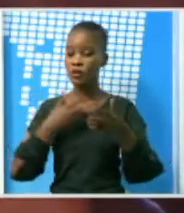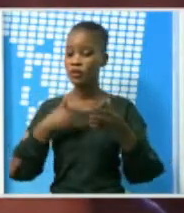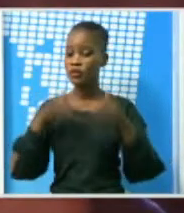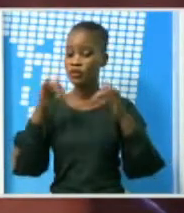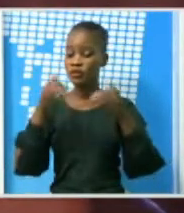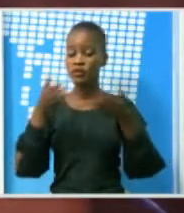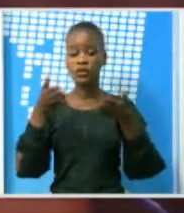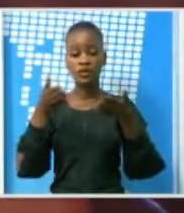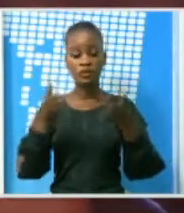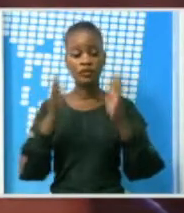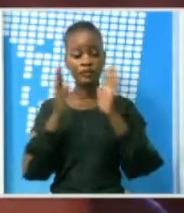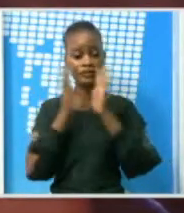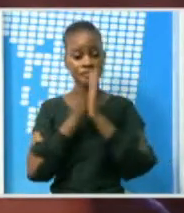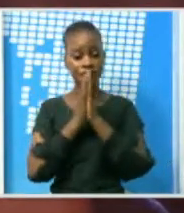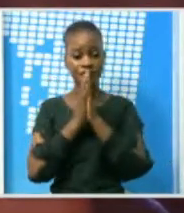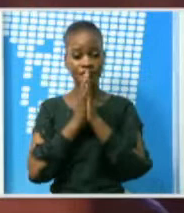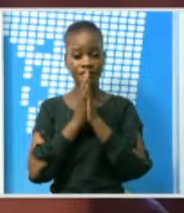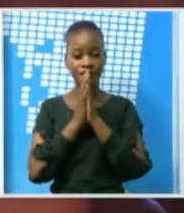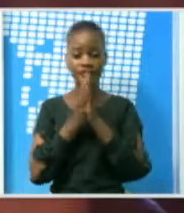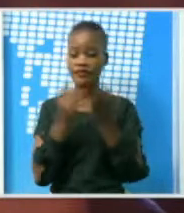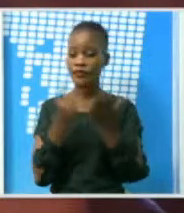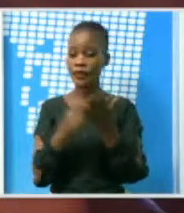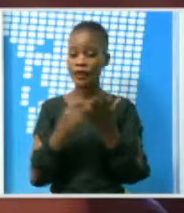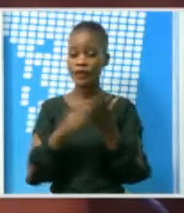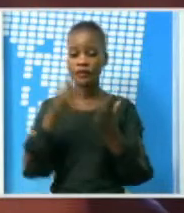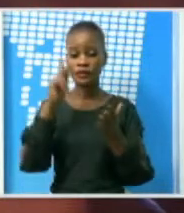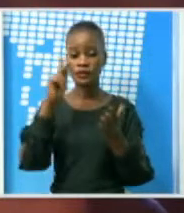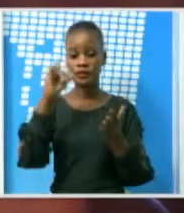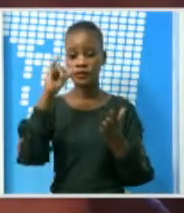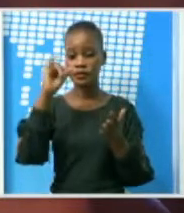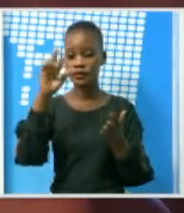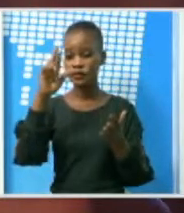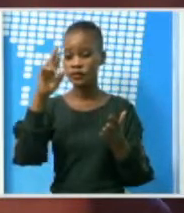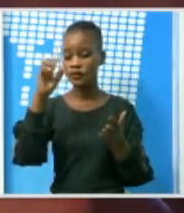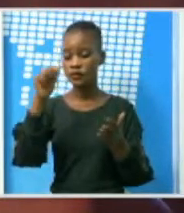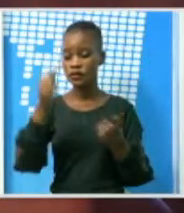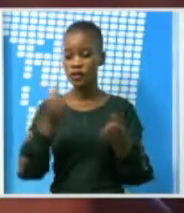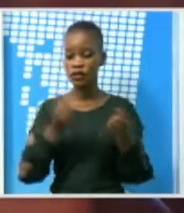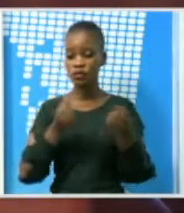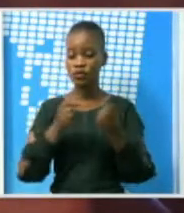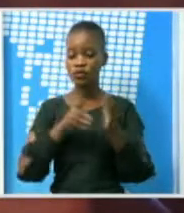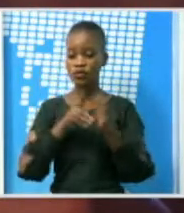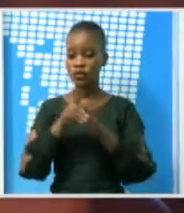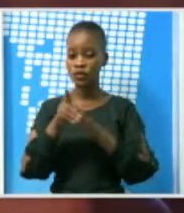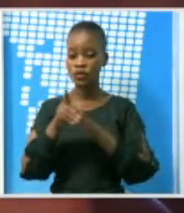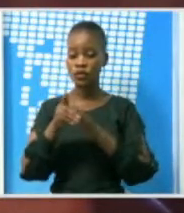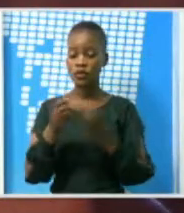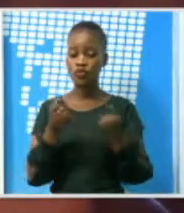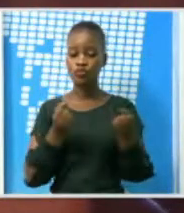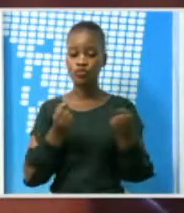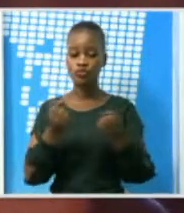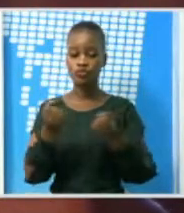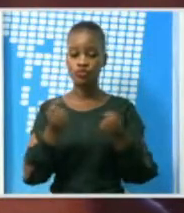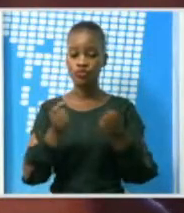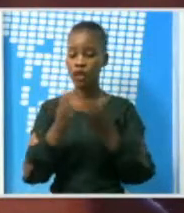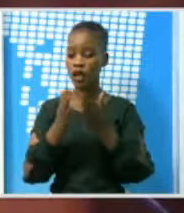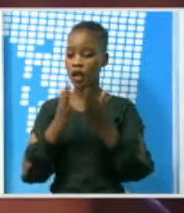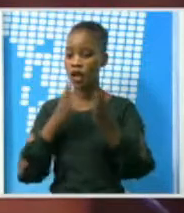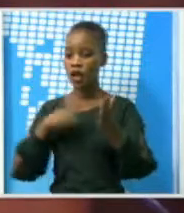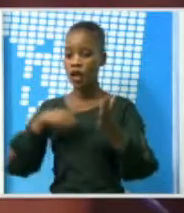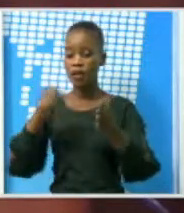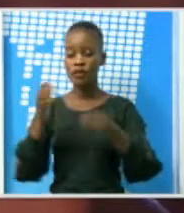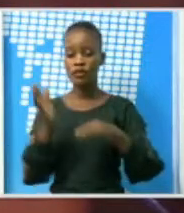here in Uganda, Kira Motors, which are developing electric buses. I think that will go a long